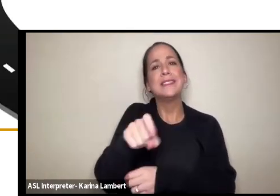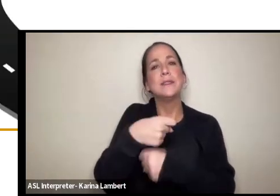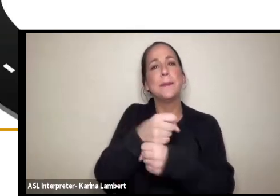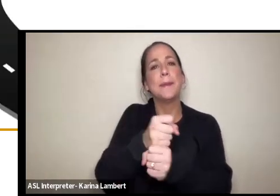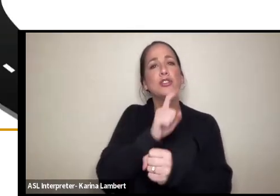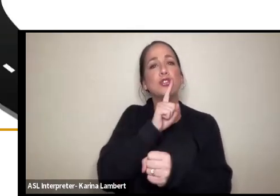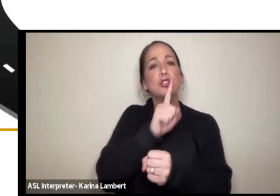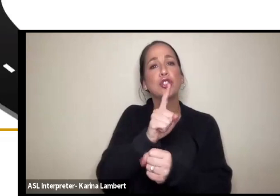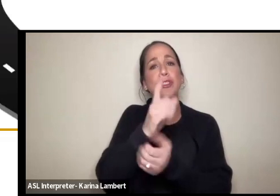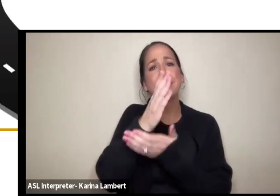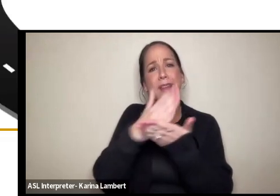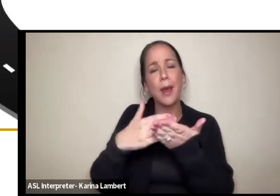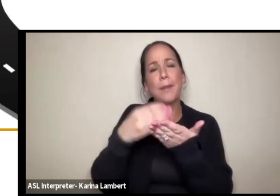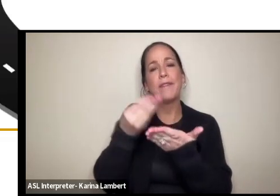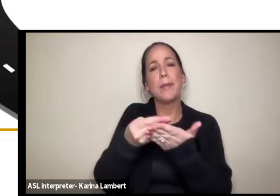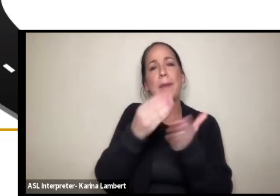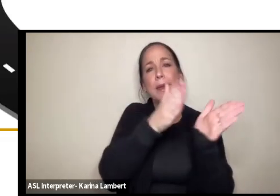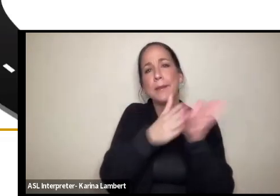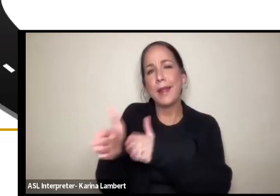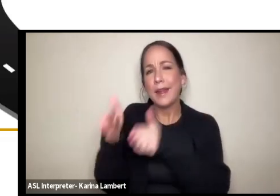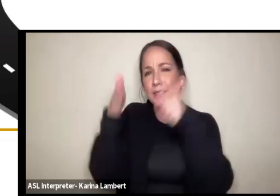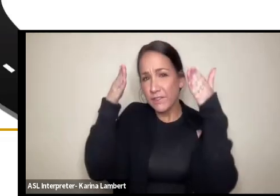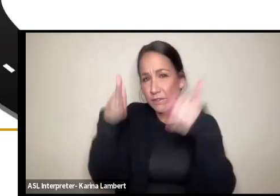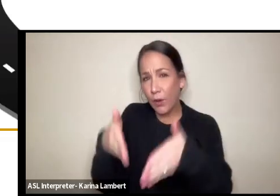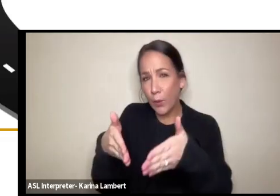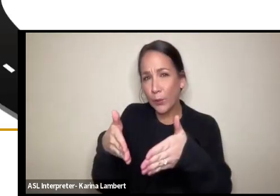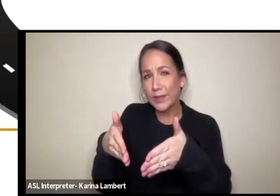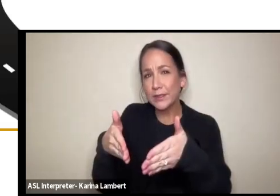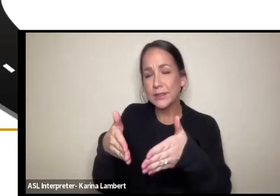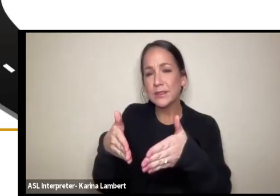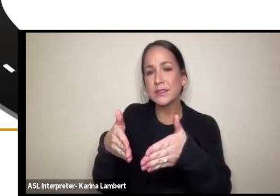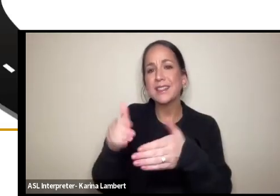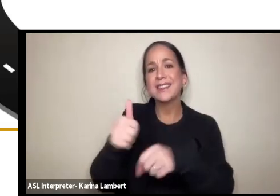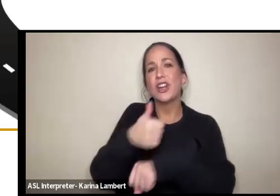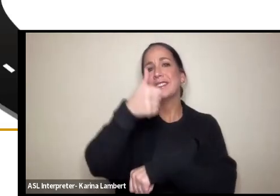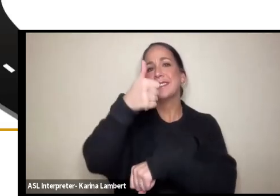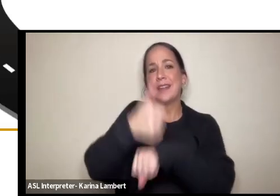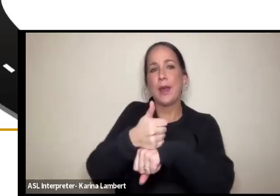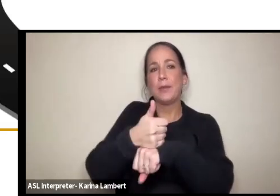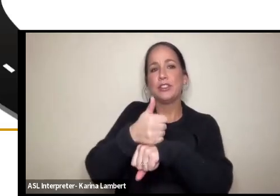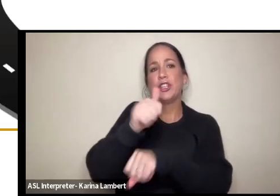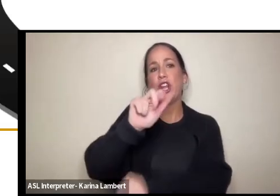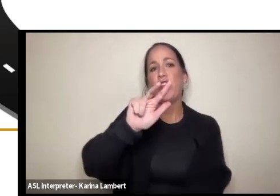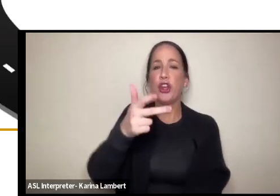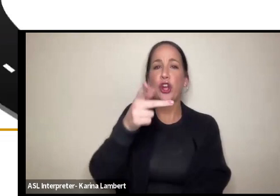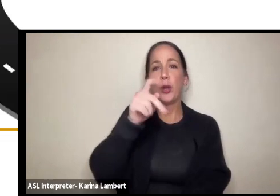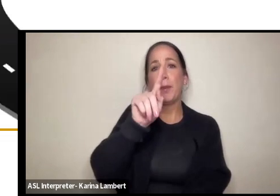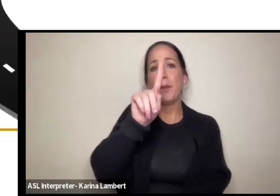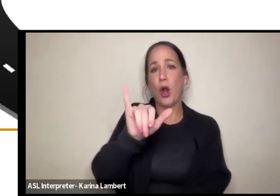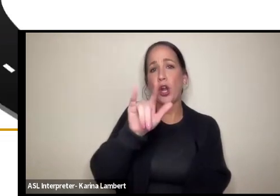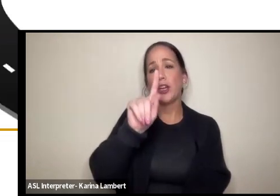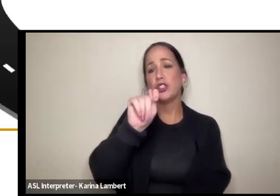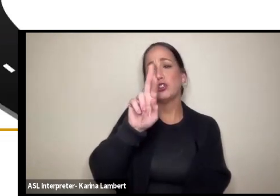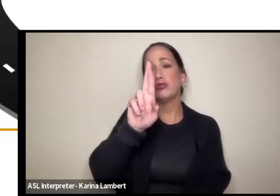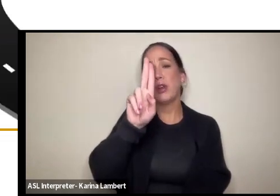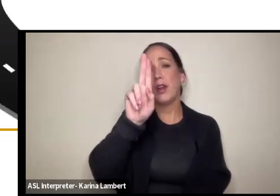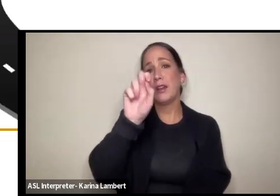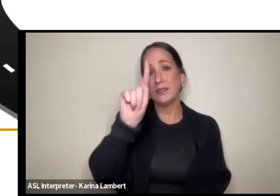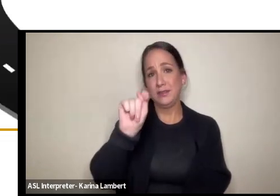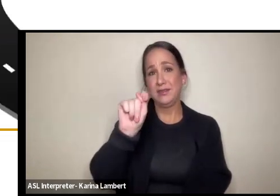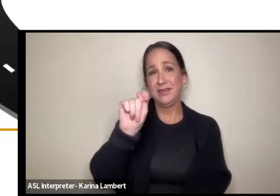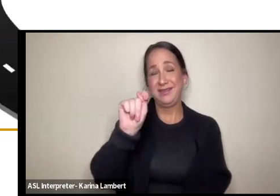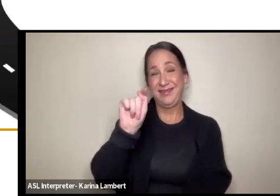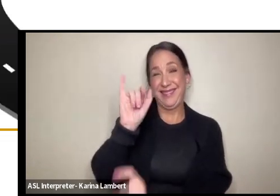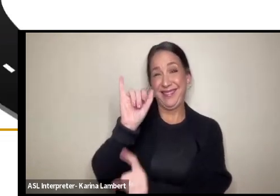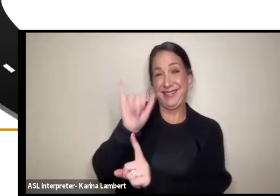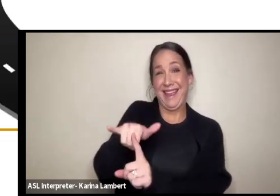part of that money plan or focus is you want to establish a third-party trust. That third-party trust can